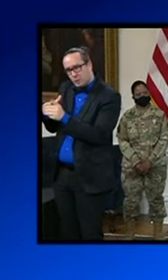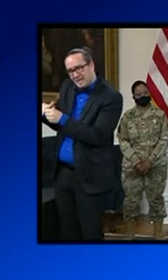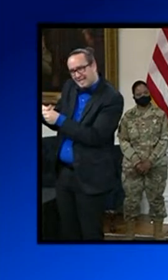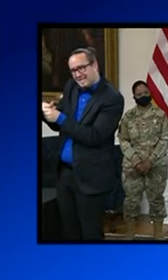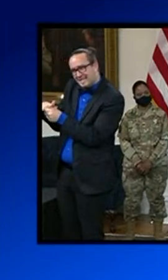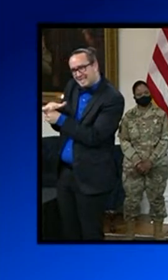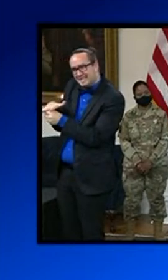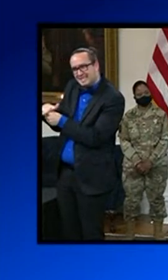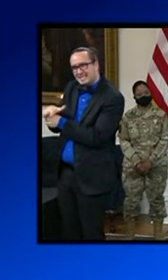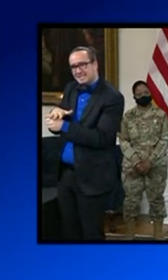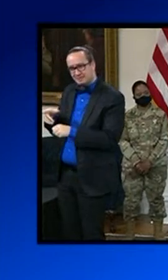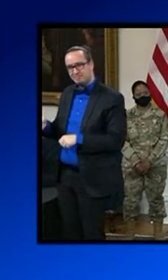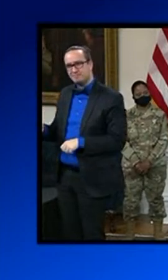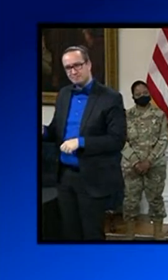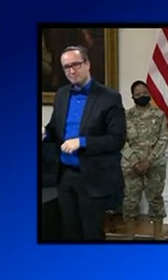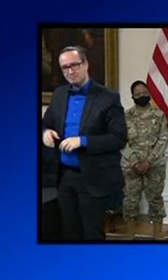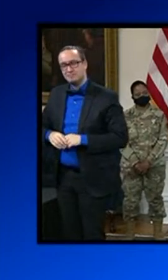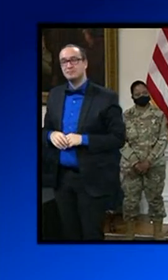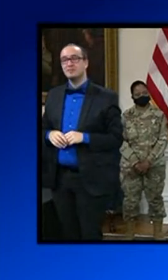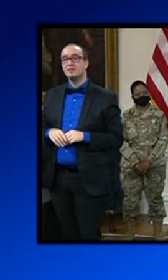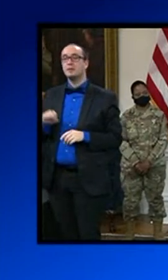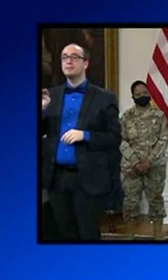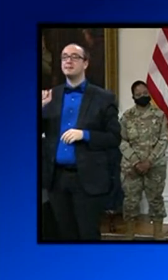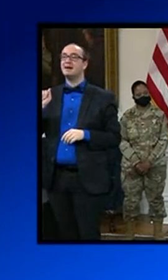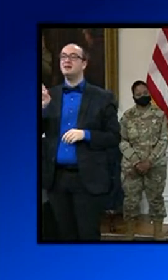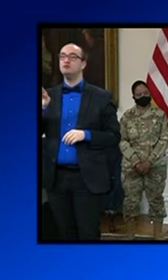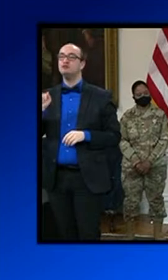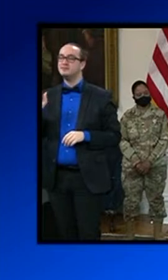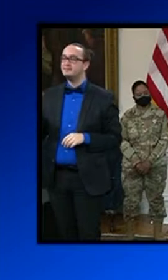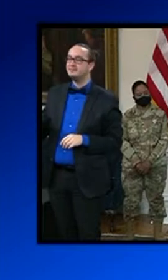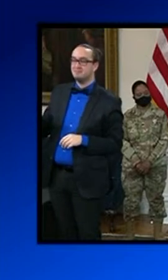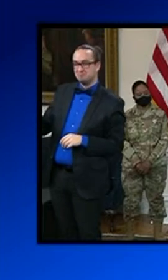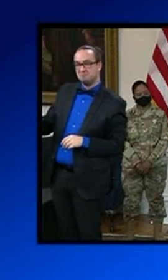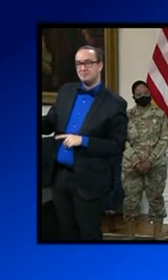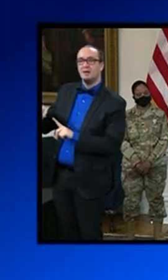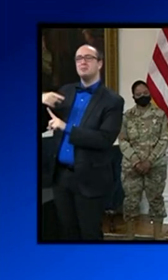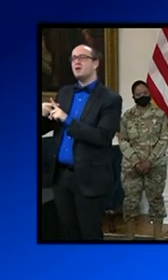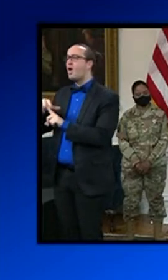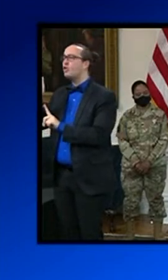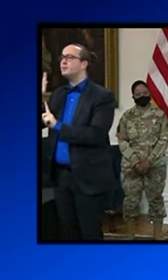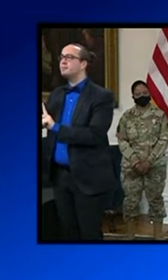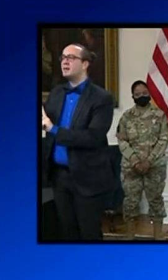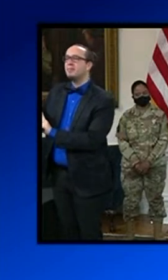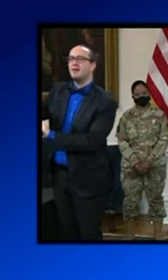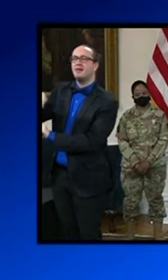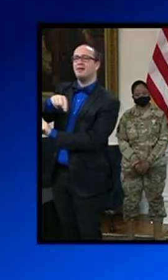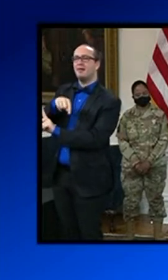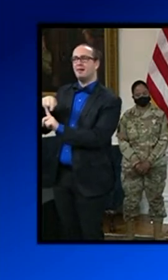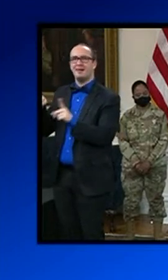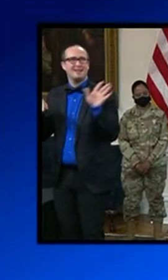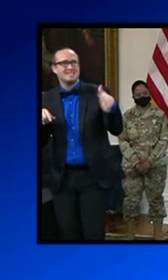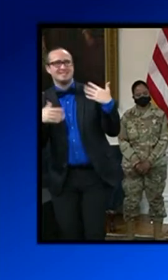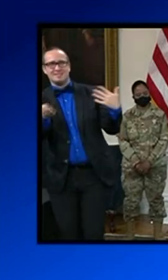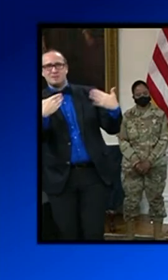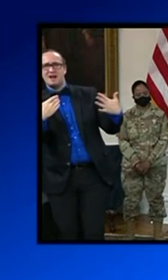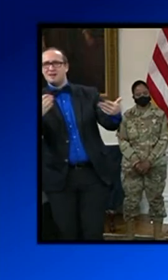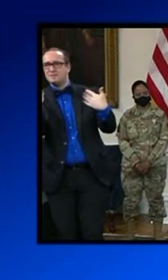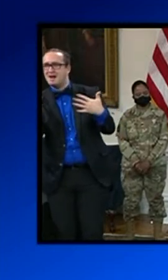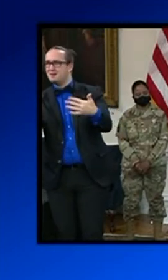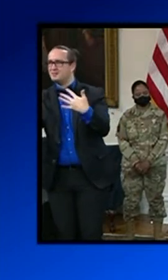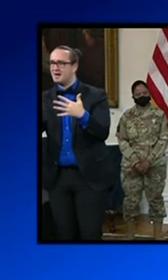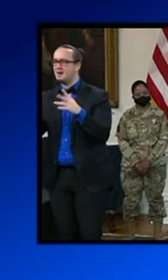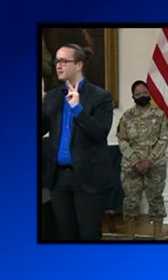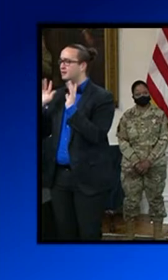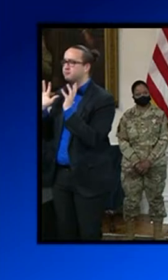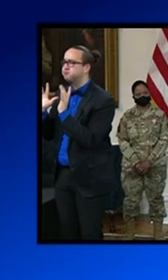voice to bring others along and move closer to ending the pandemic. As General Burkhead said,